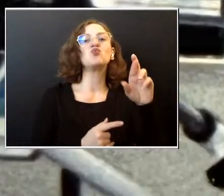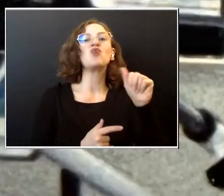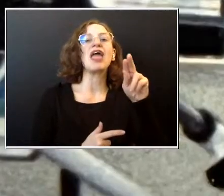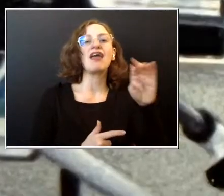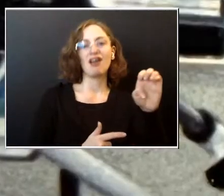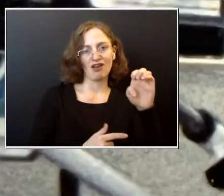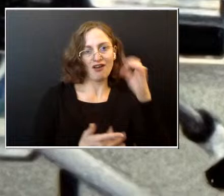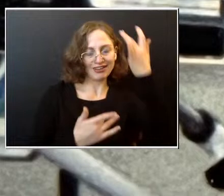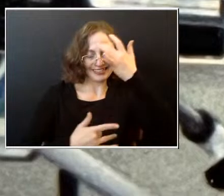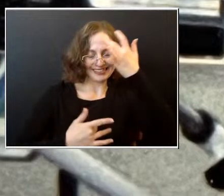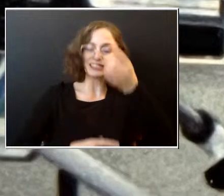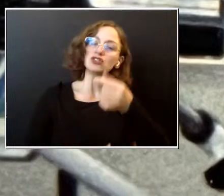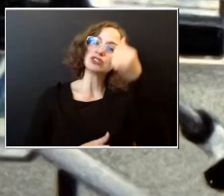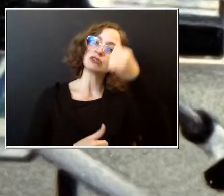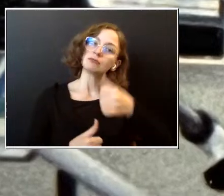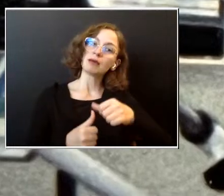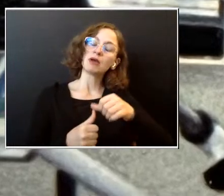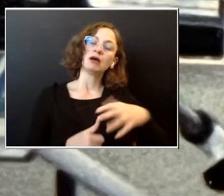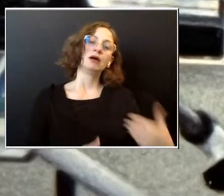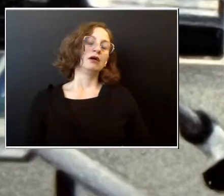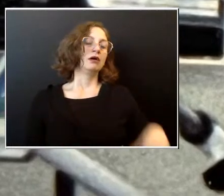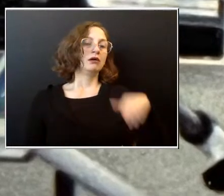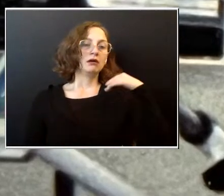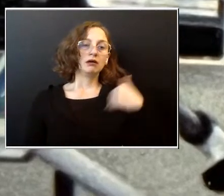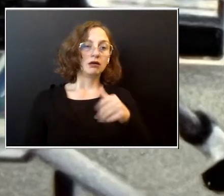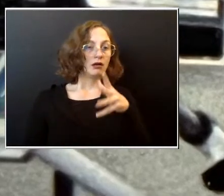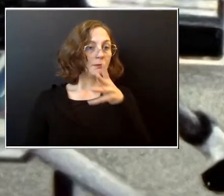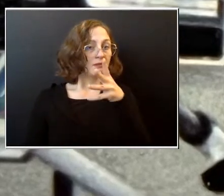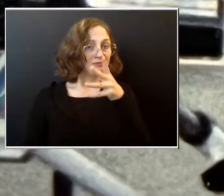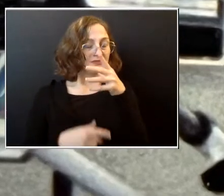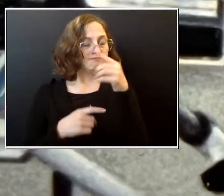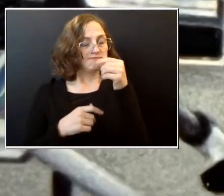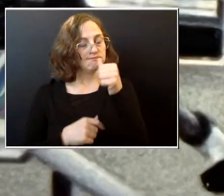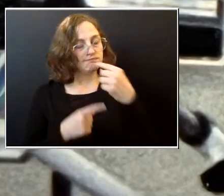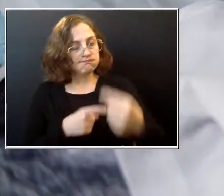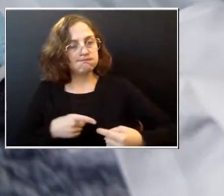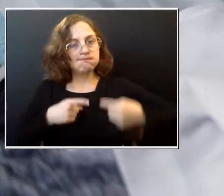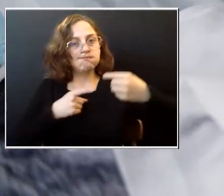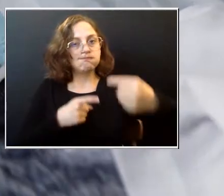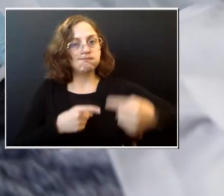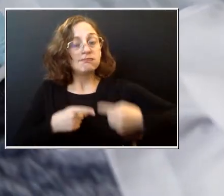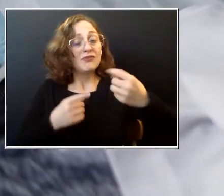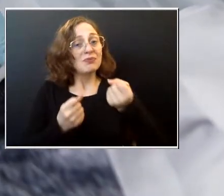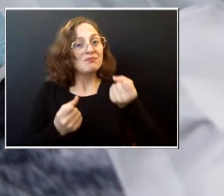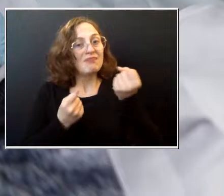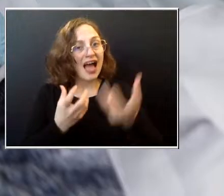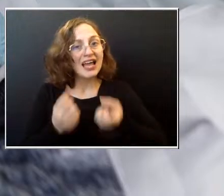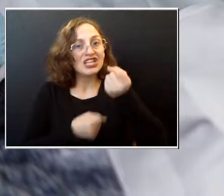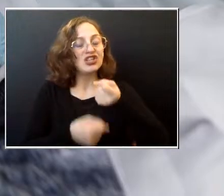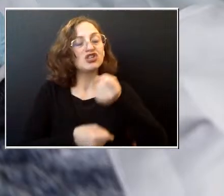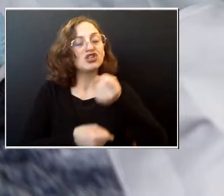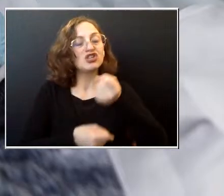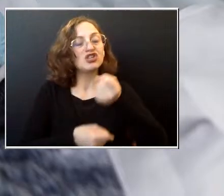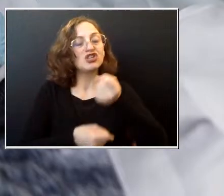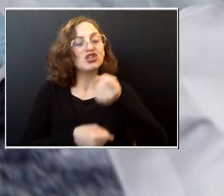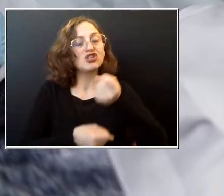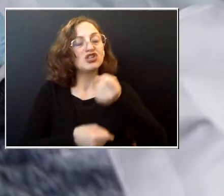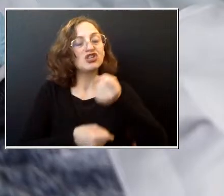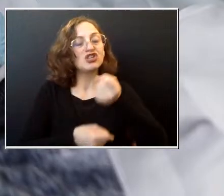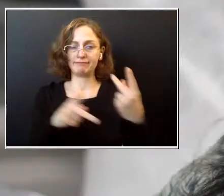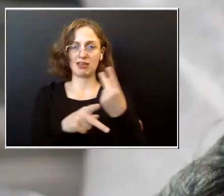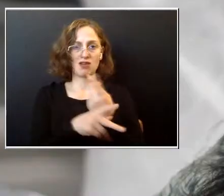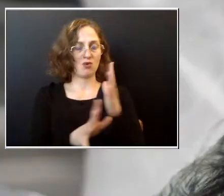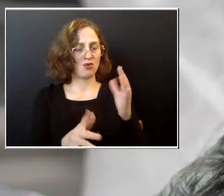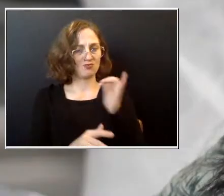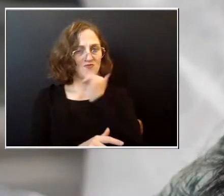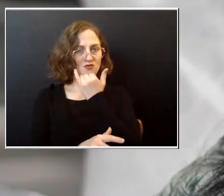as doctors struggled to diagnose her for years. No one knew what it was, so she was having strokes and stuff like